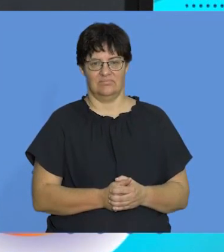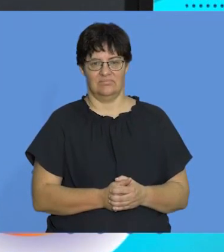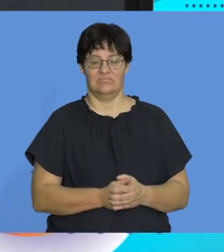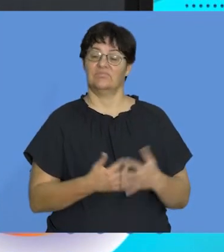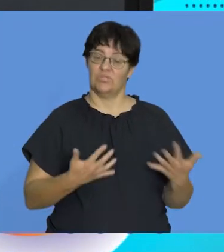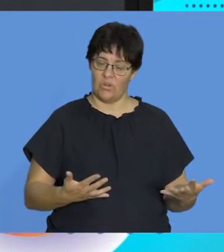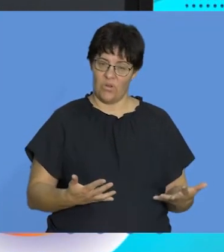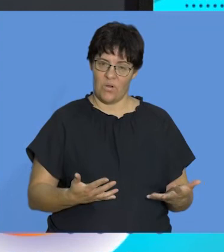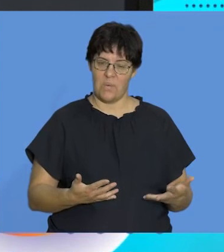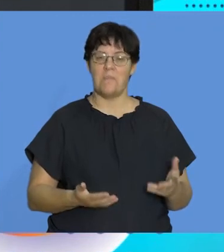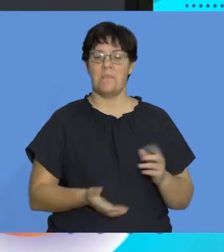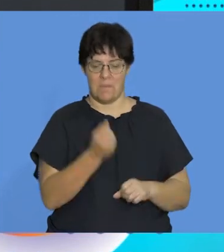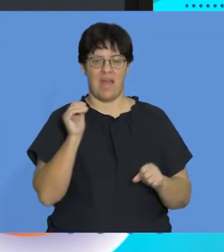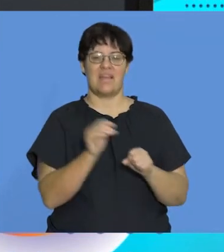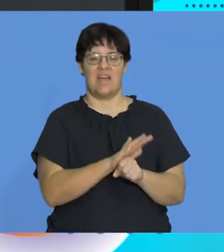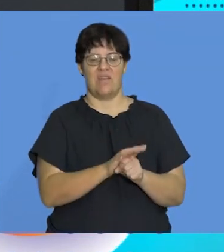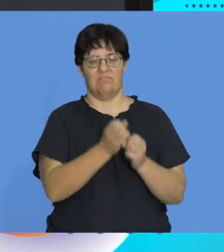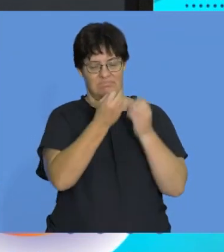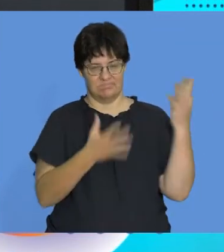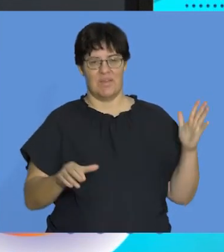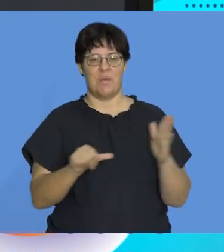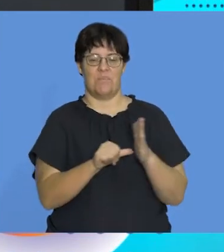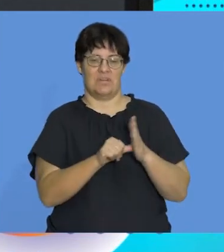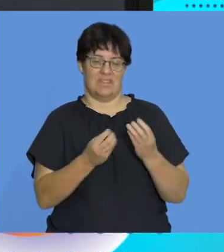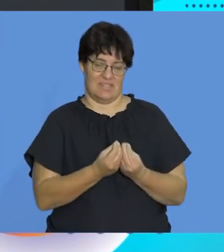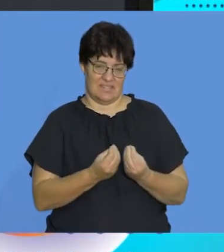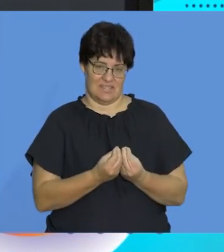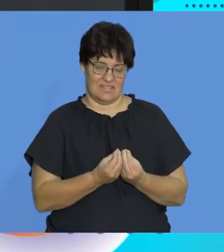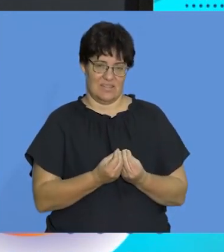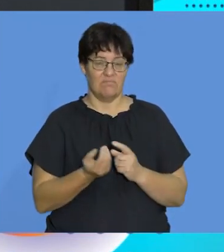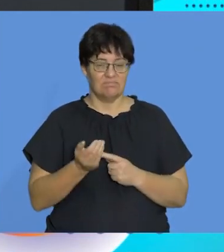So now we've managed to cover most of the important things about these